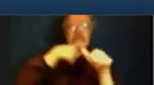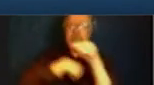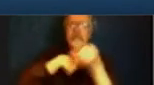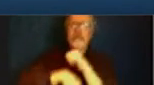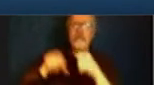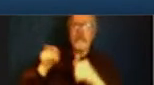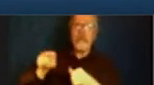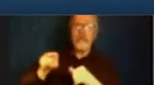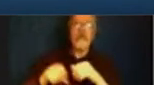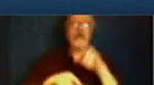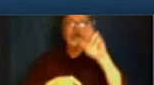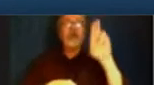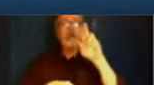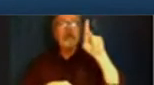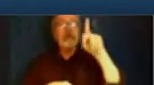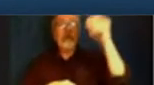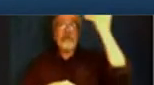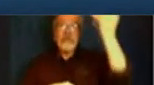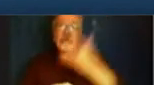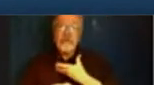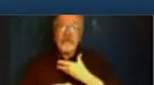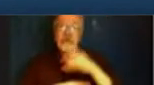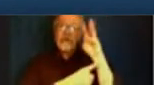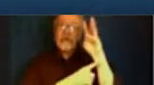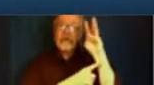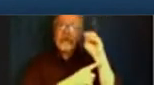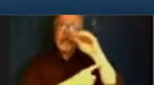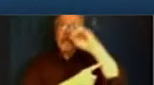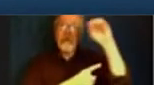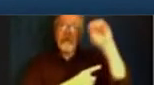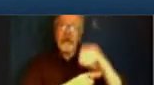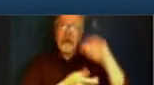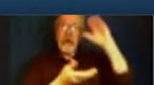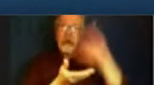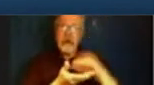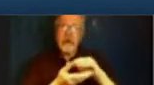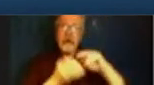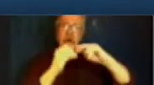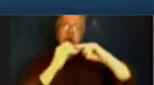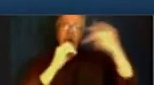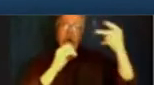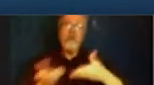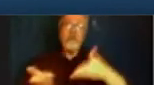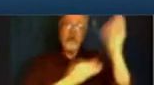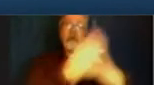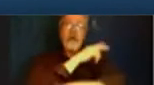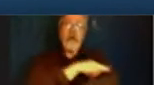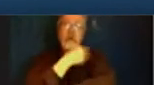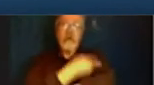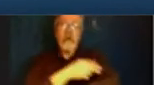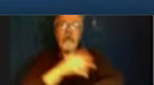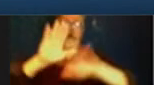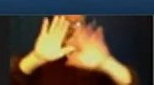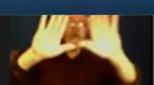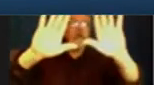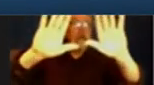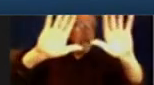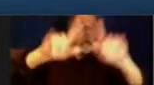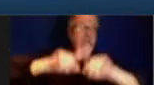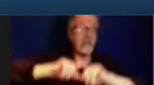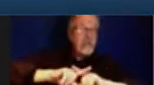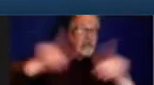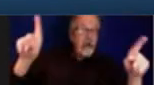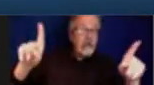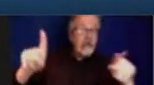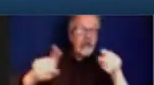less likely to end up in a hospital. But because it is so contagious,